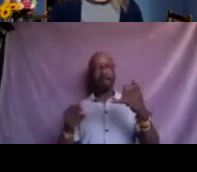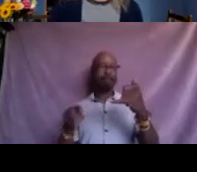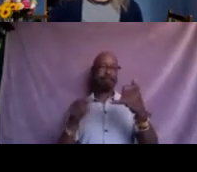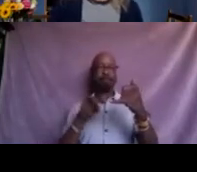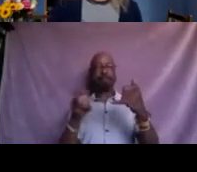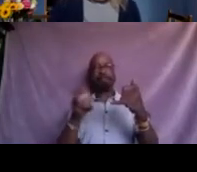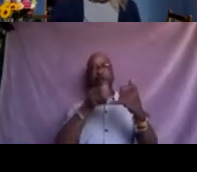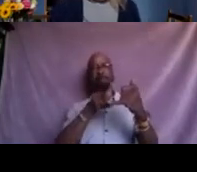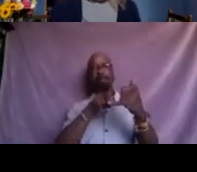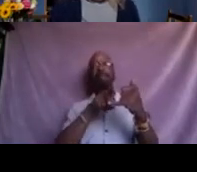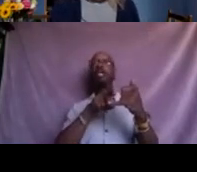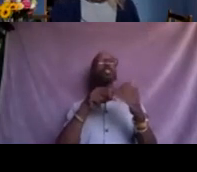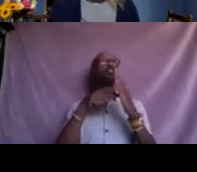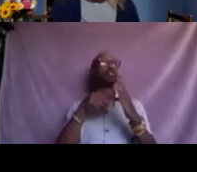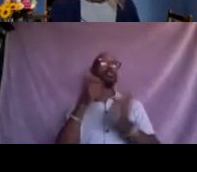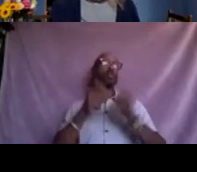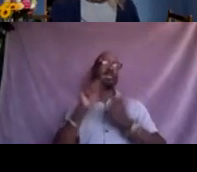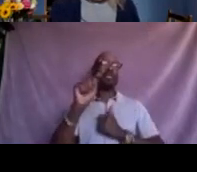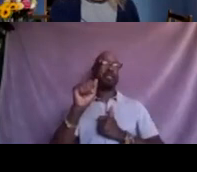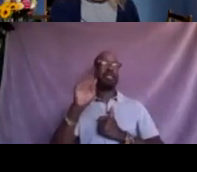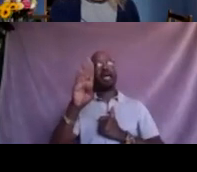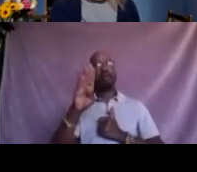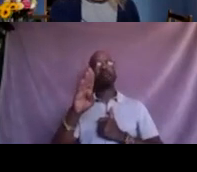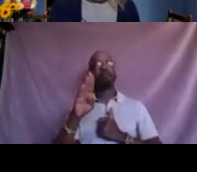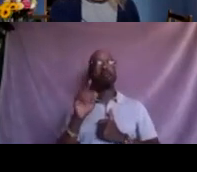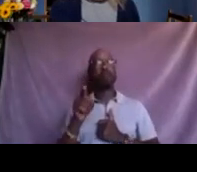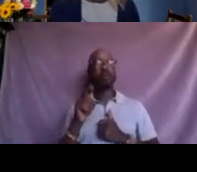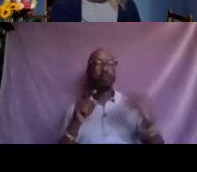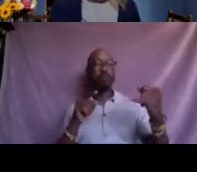on. All right, nice job, everybody.